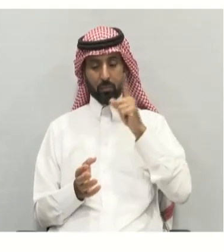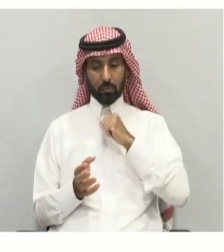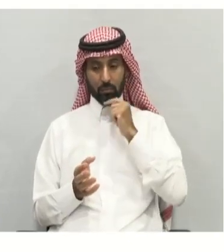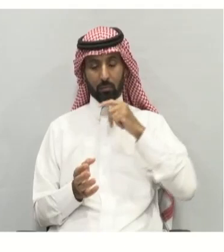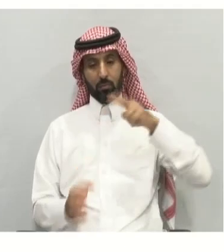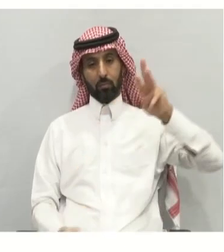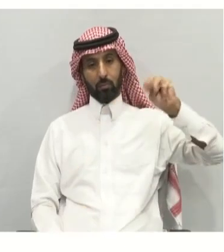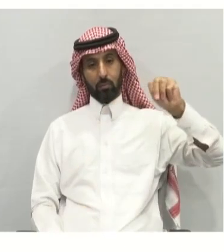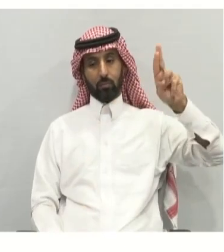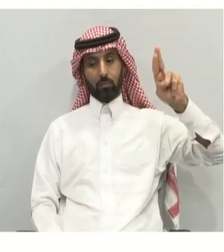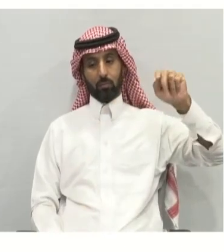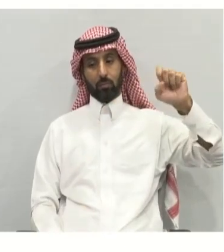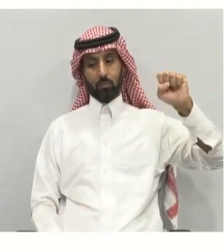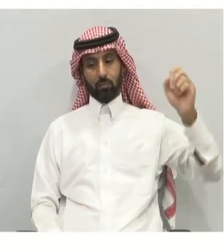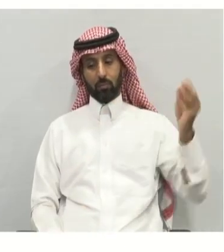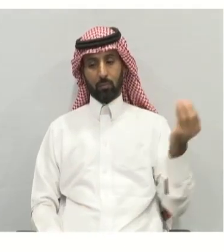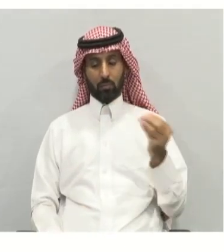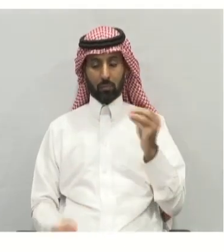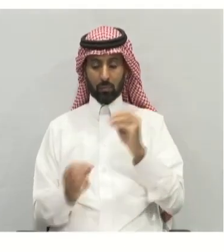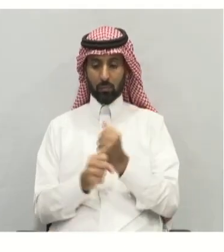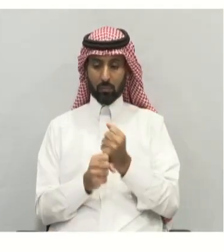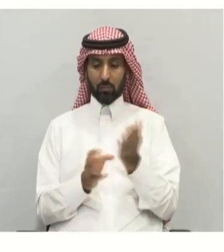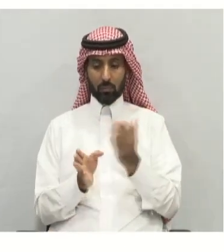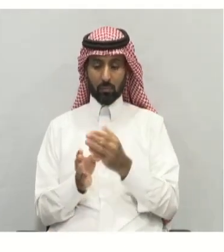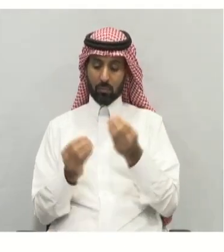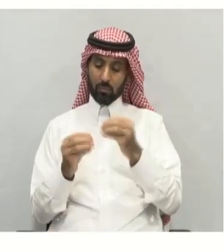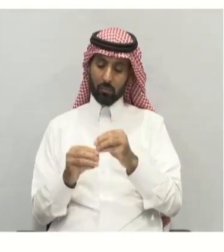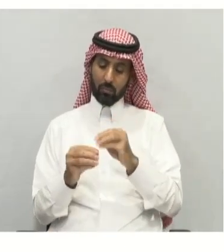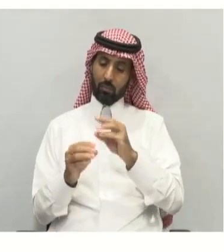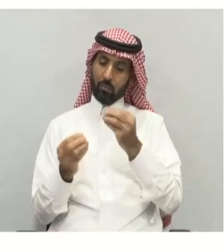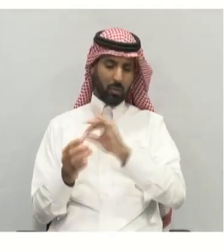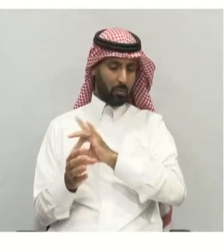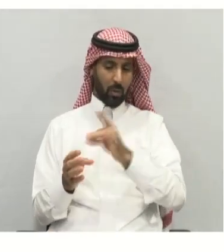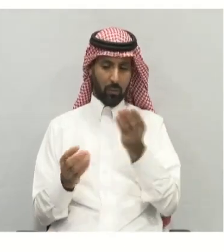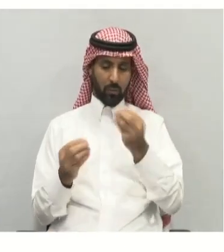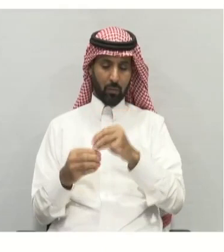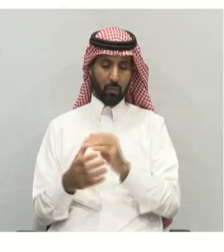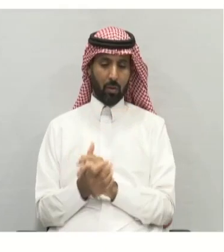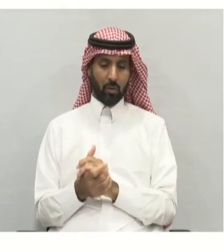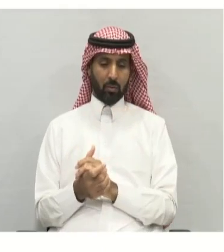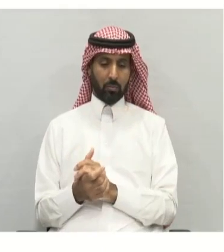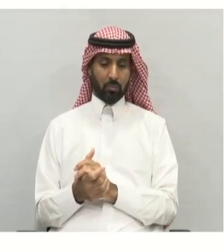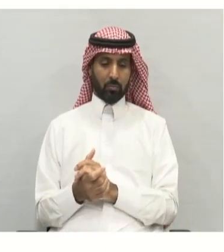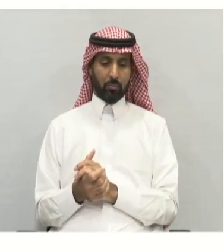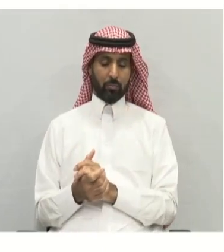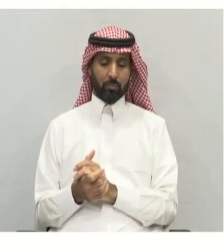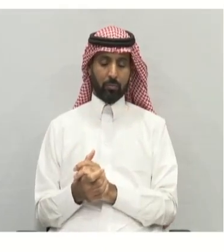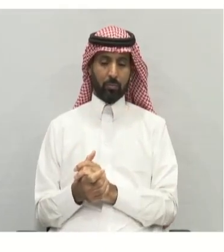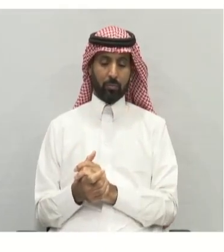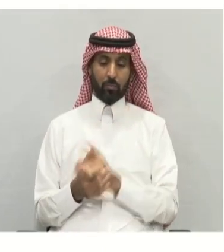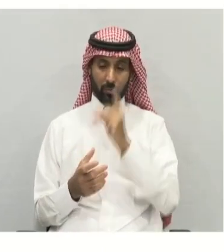base form, the same form of each verb. So for example, let's start with must. Must expresses